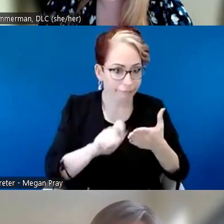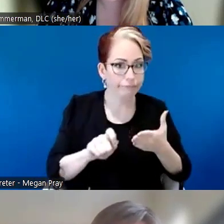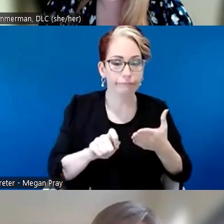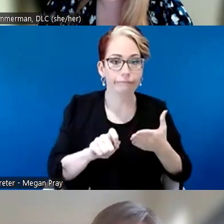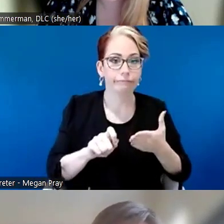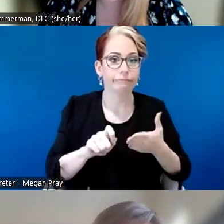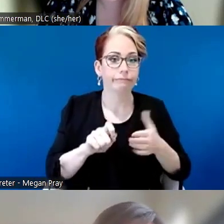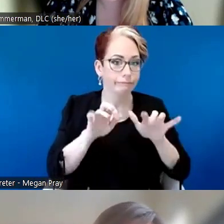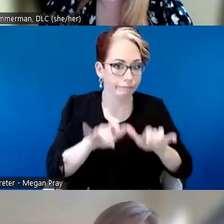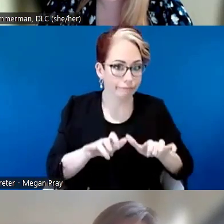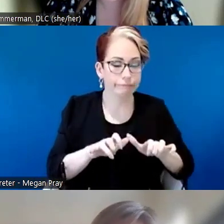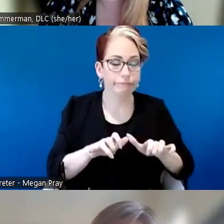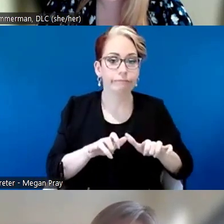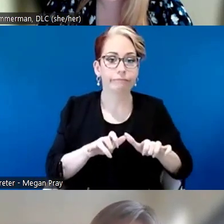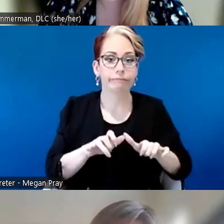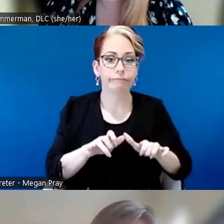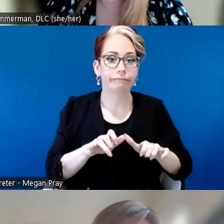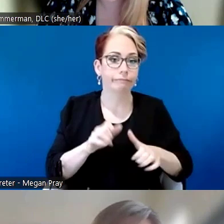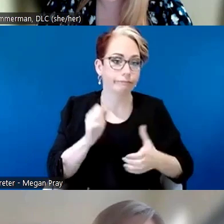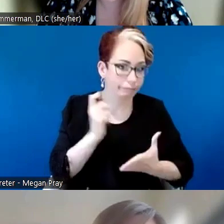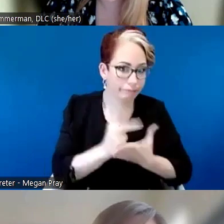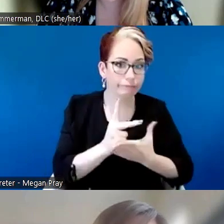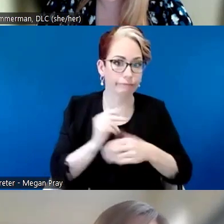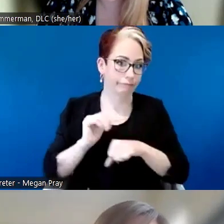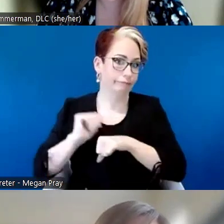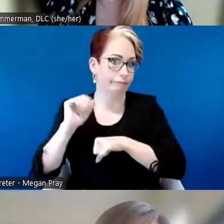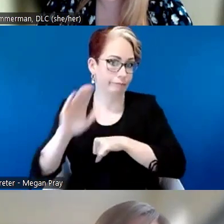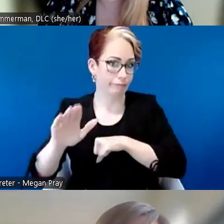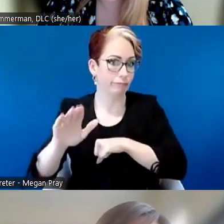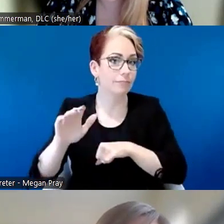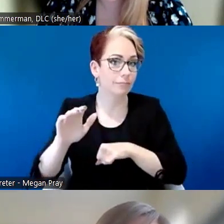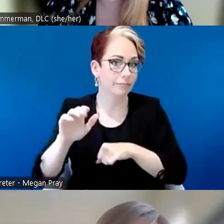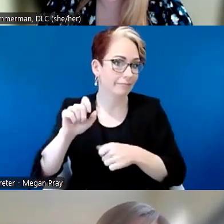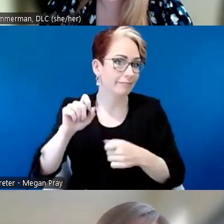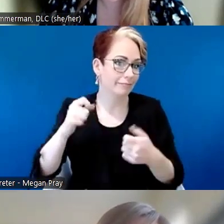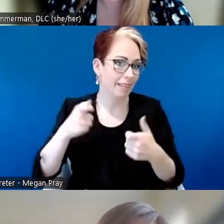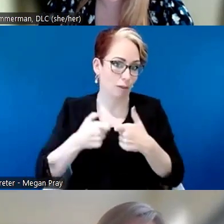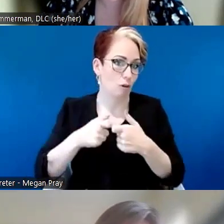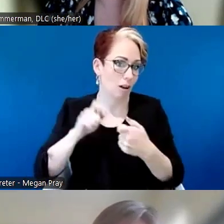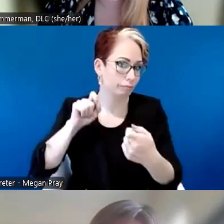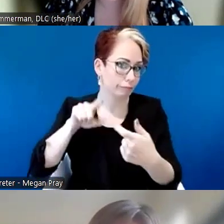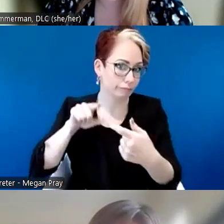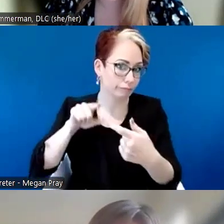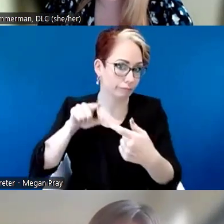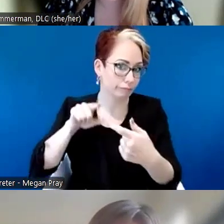This is currently done by a contract with